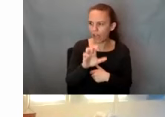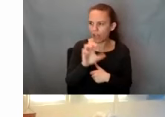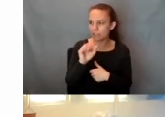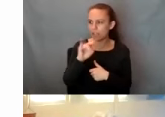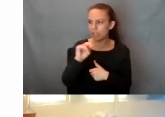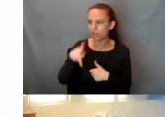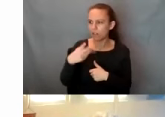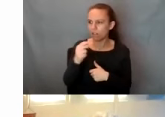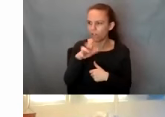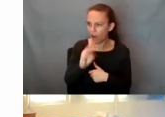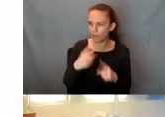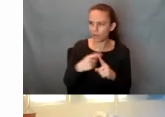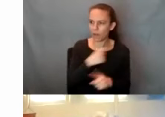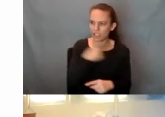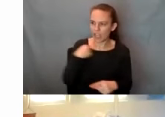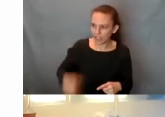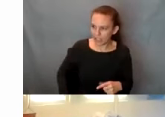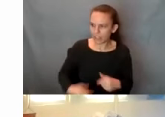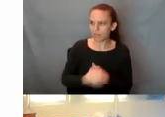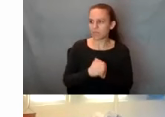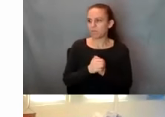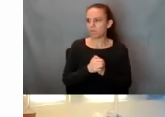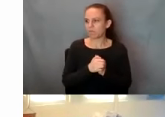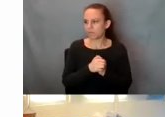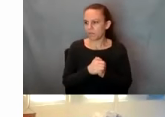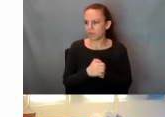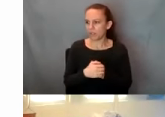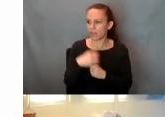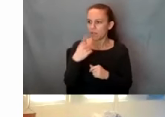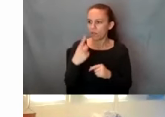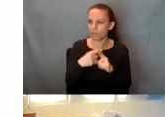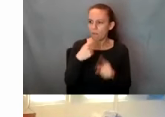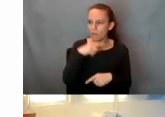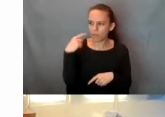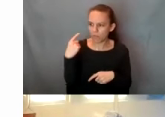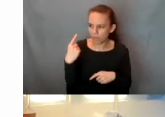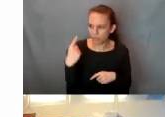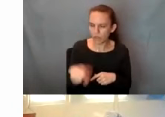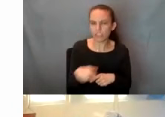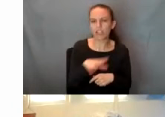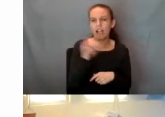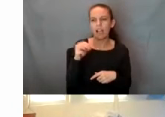then, of course, AstraZeneca, the Pfizer, the Moderna.